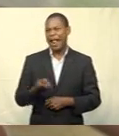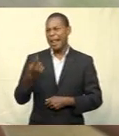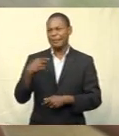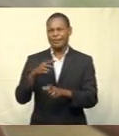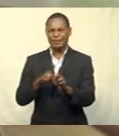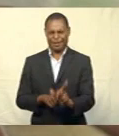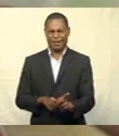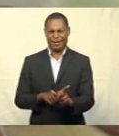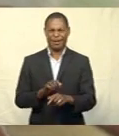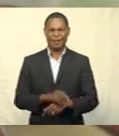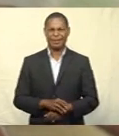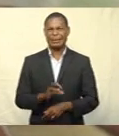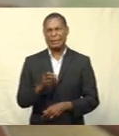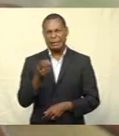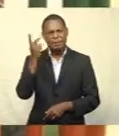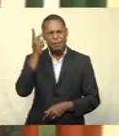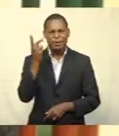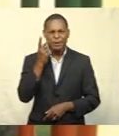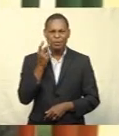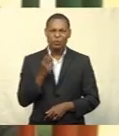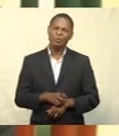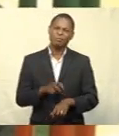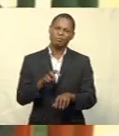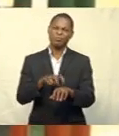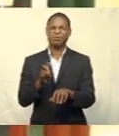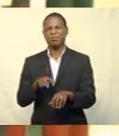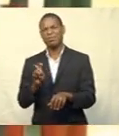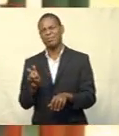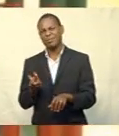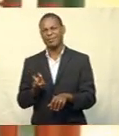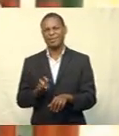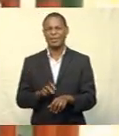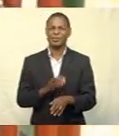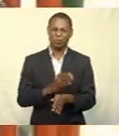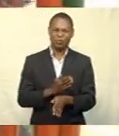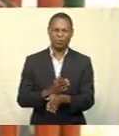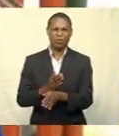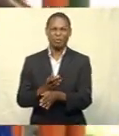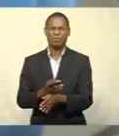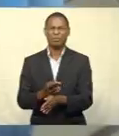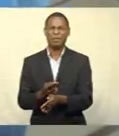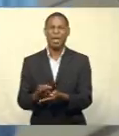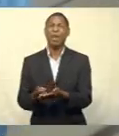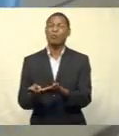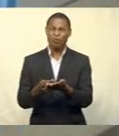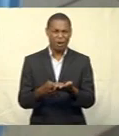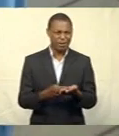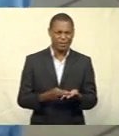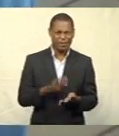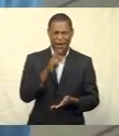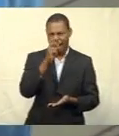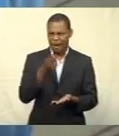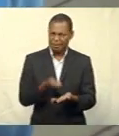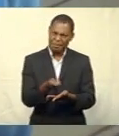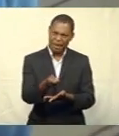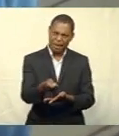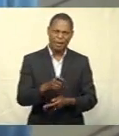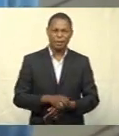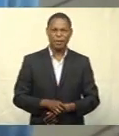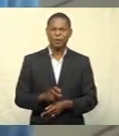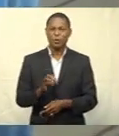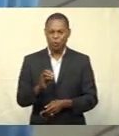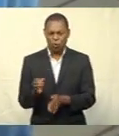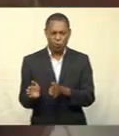because some parents lost their jobs and some were not able to afford renting in urban areas, so they had to move back to their